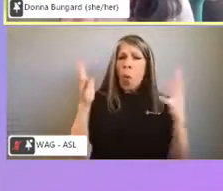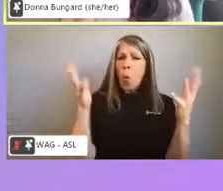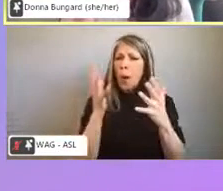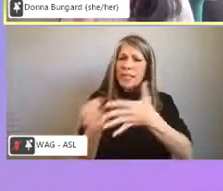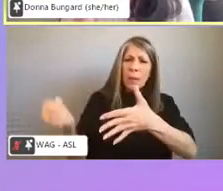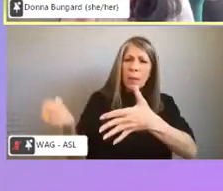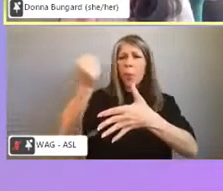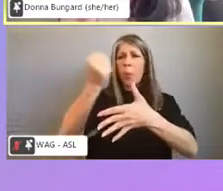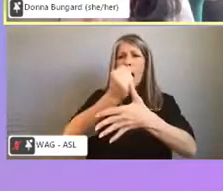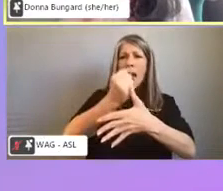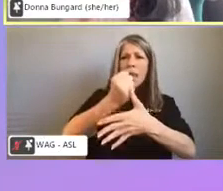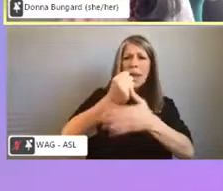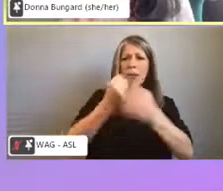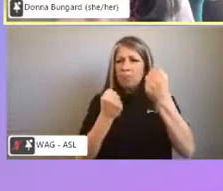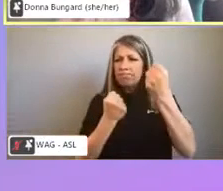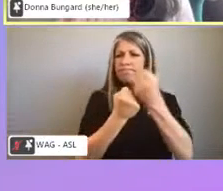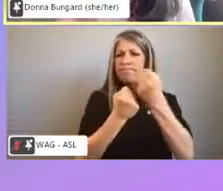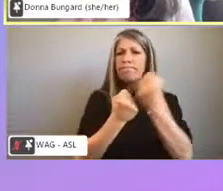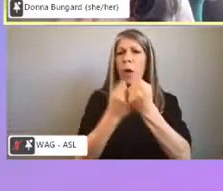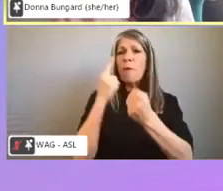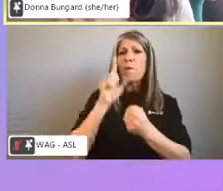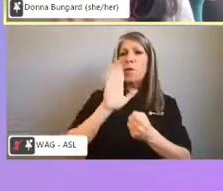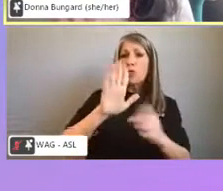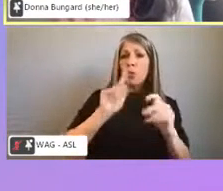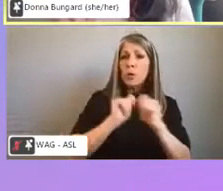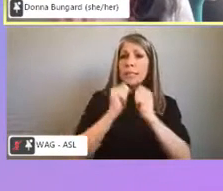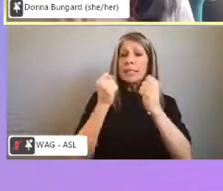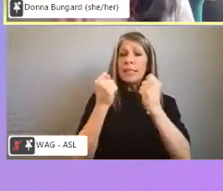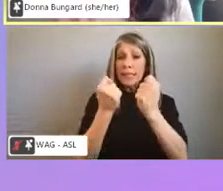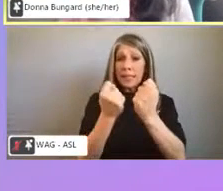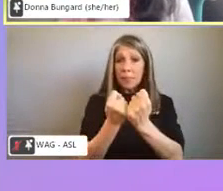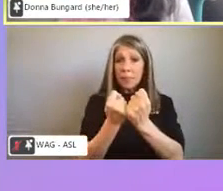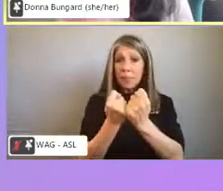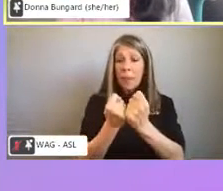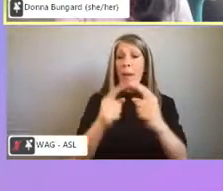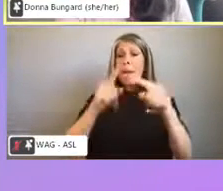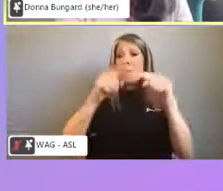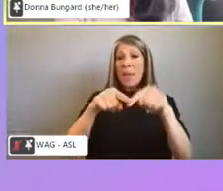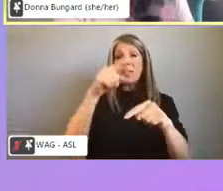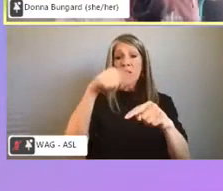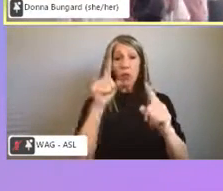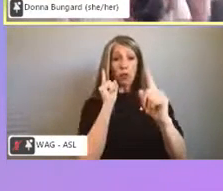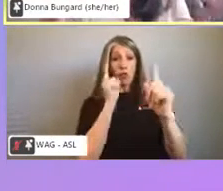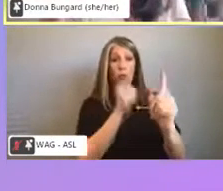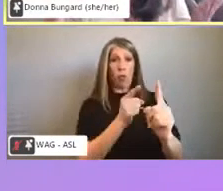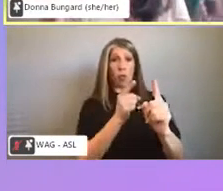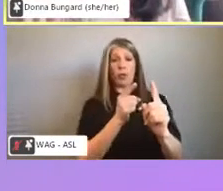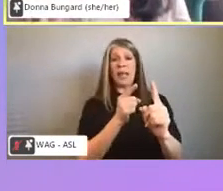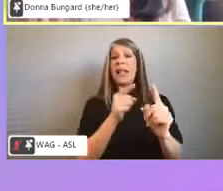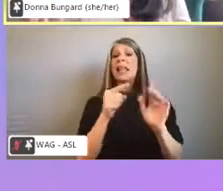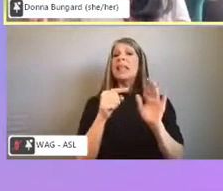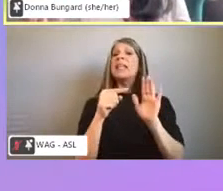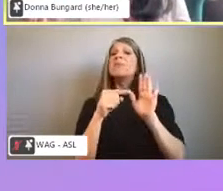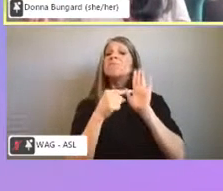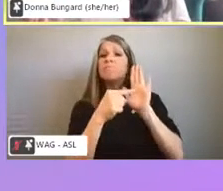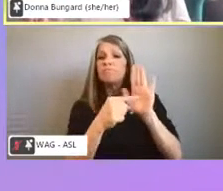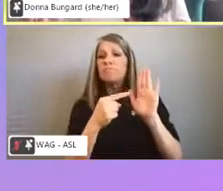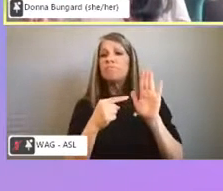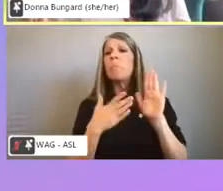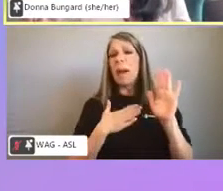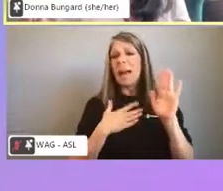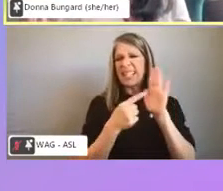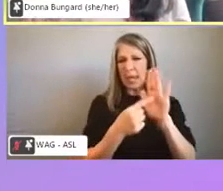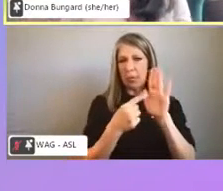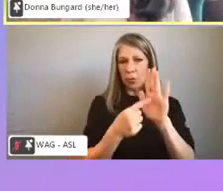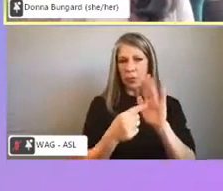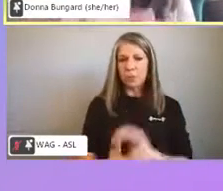primary pillars for your team based on those goals? Let's pull out themes based on my examples.